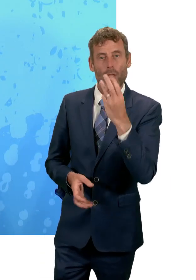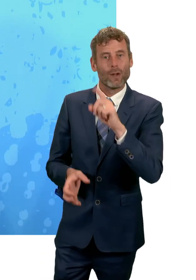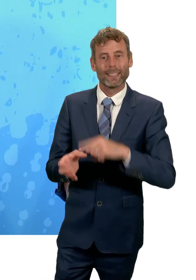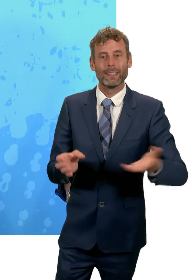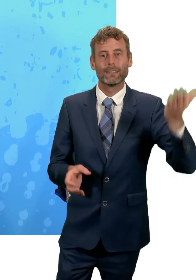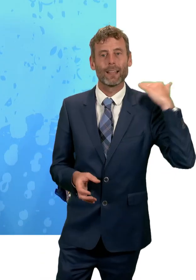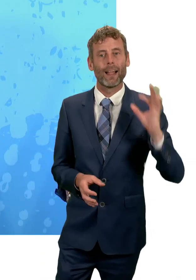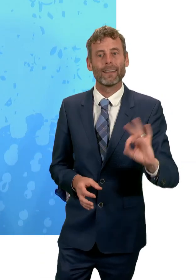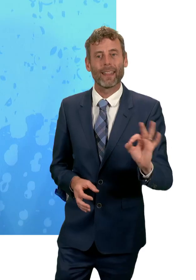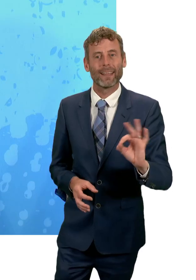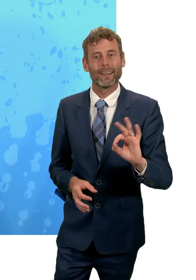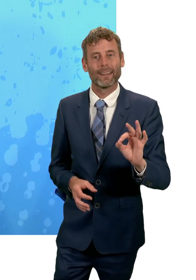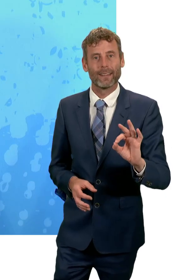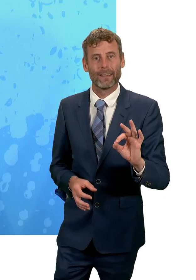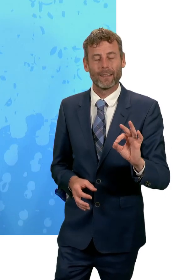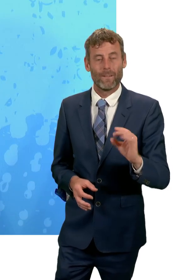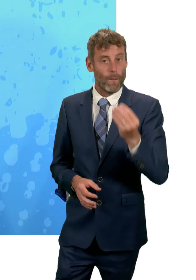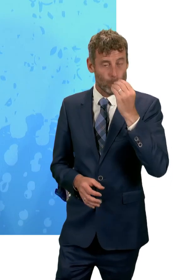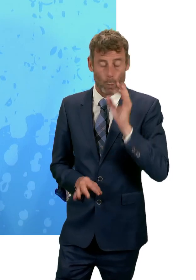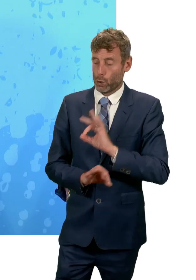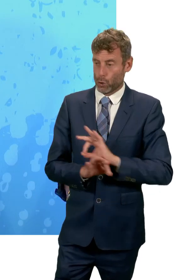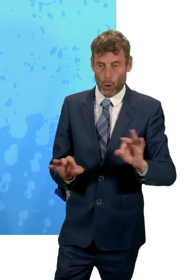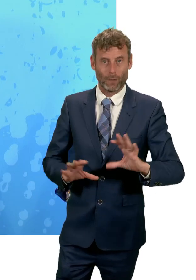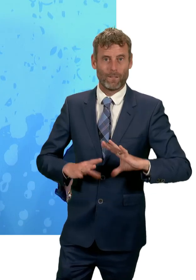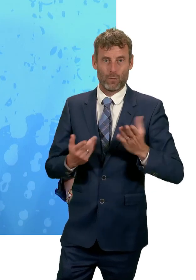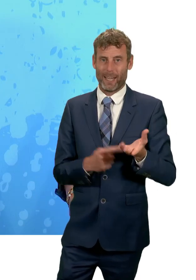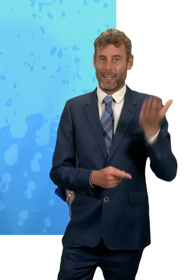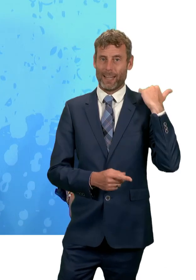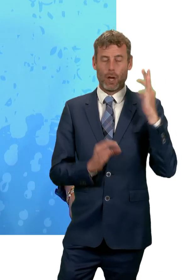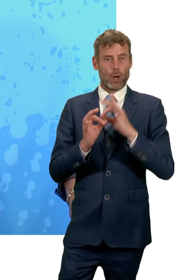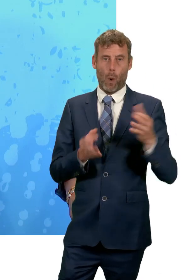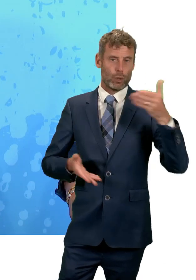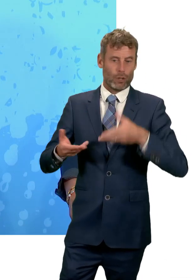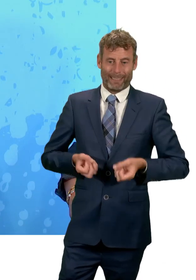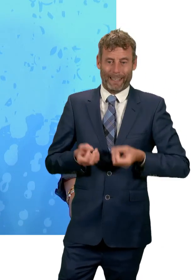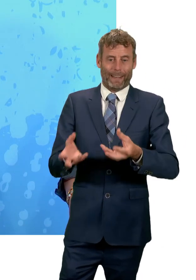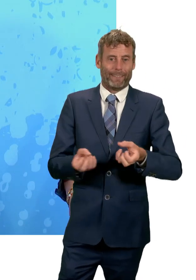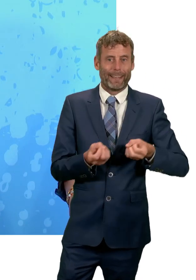option. Food wasn't free. There was no charities giving food away.